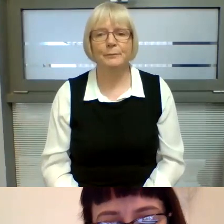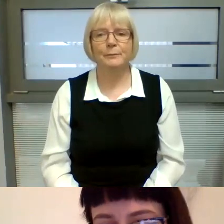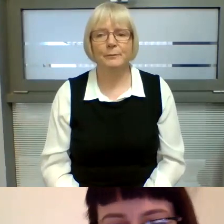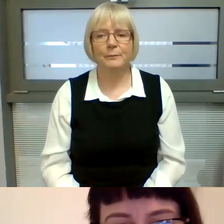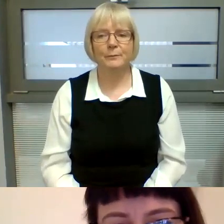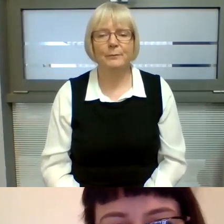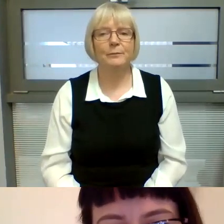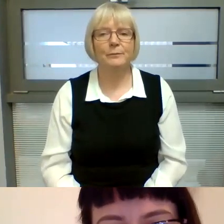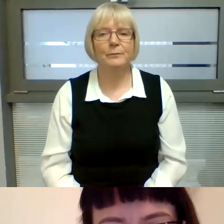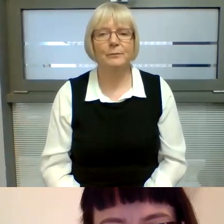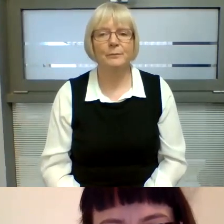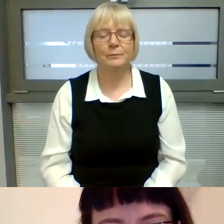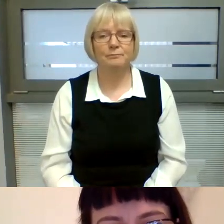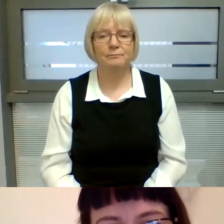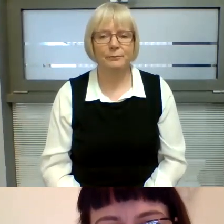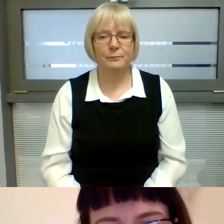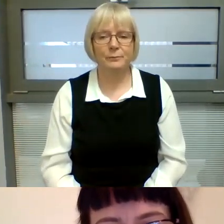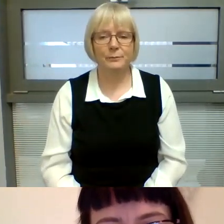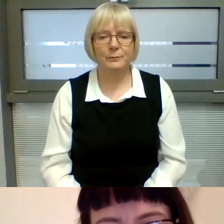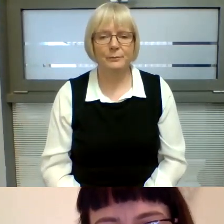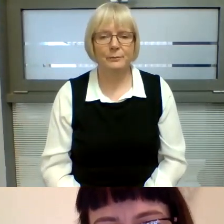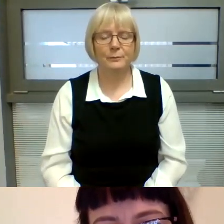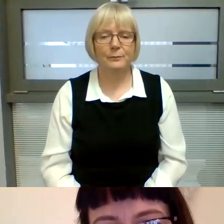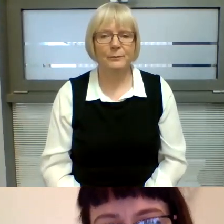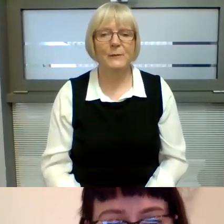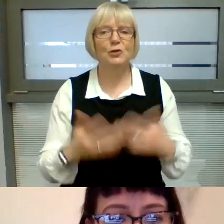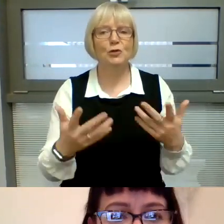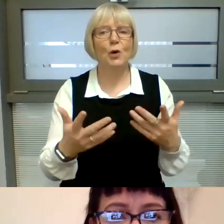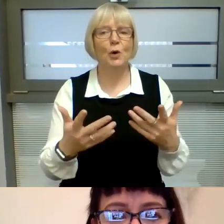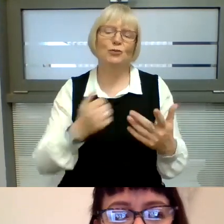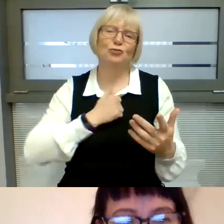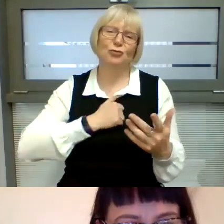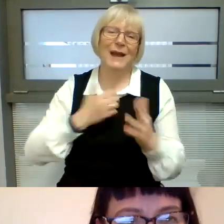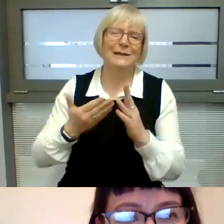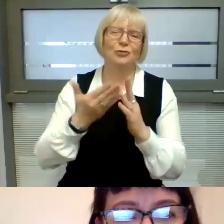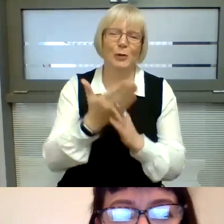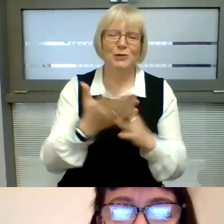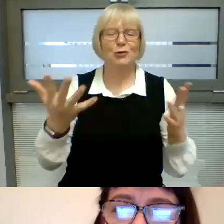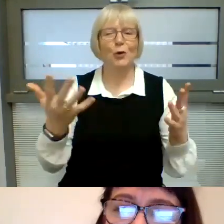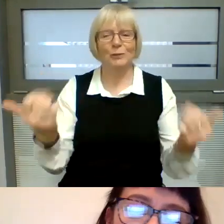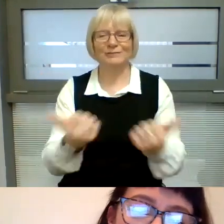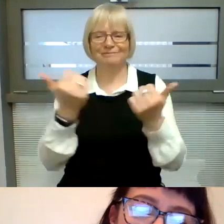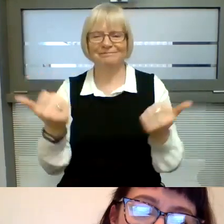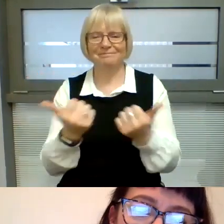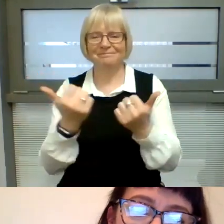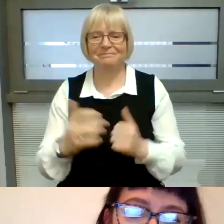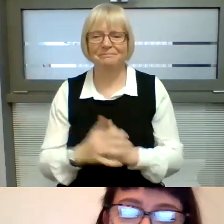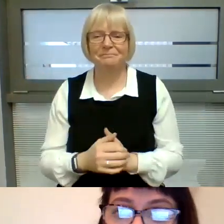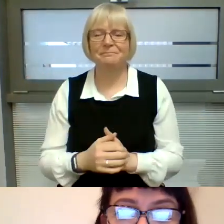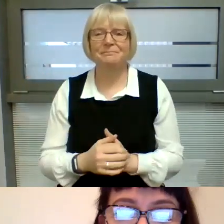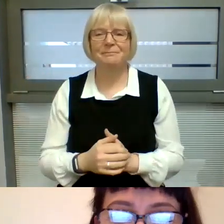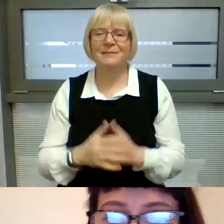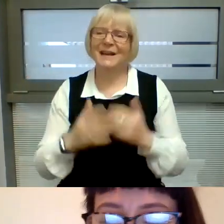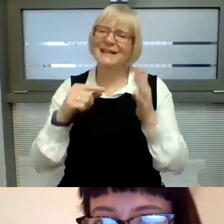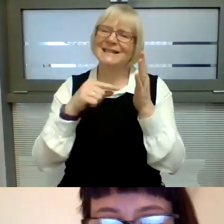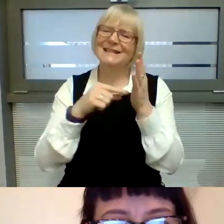Sorry, Jim, I interrupted. No, I'll hand over to you, Claire, just to round off, if you would. All right. Well, Tanya,